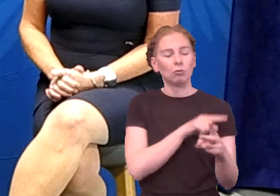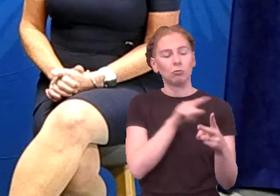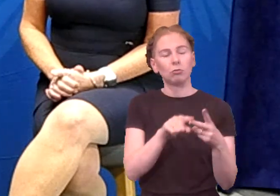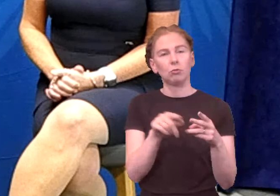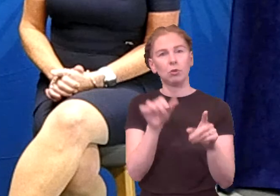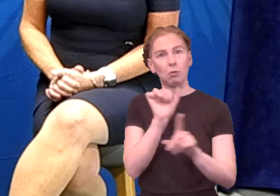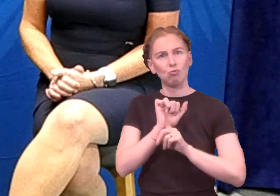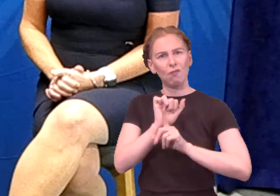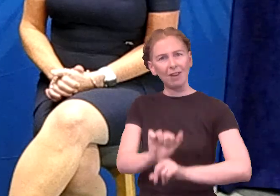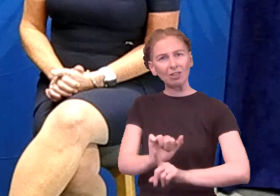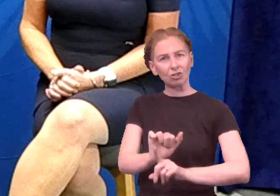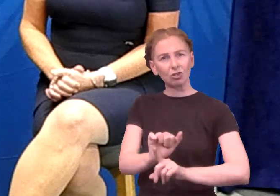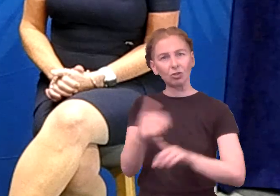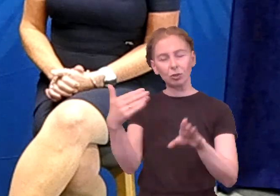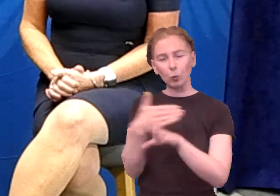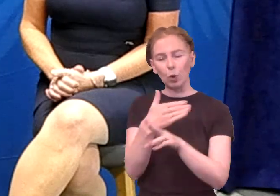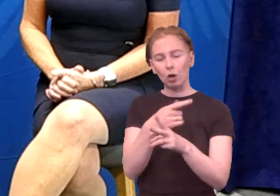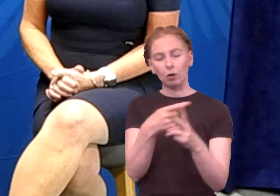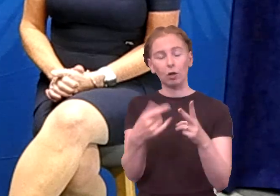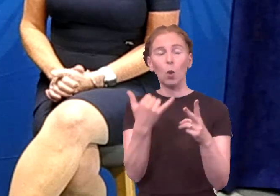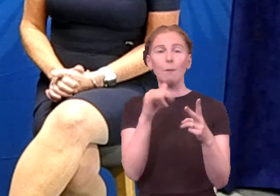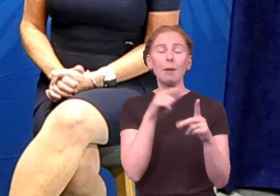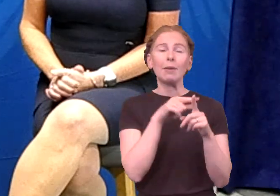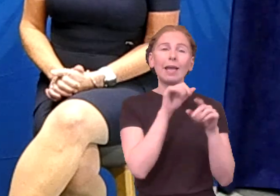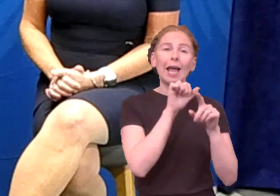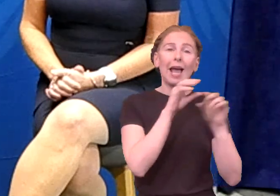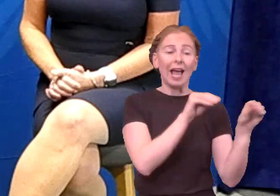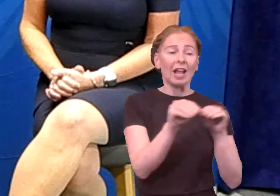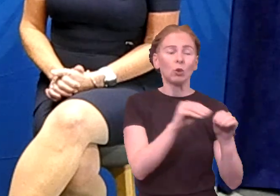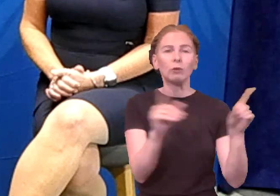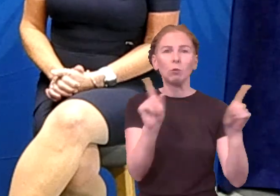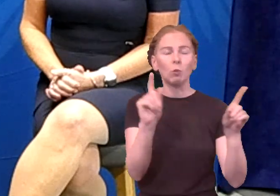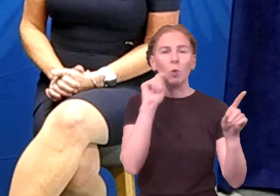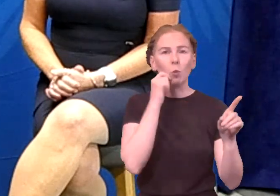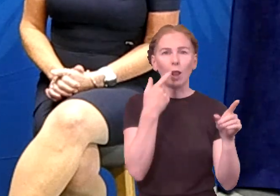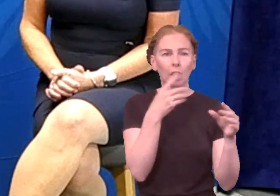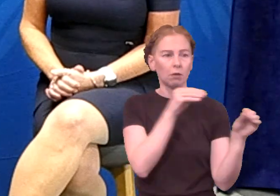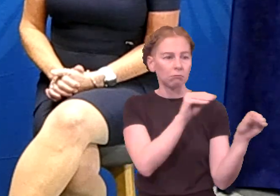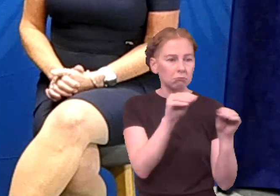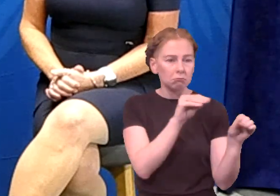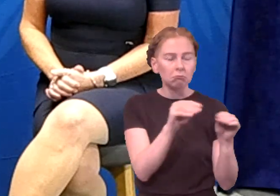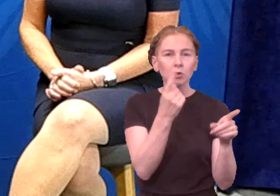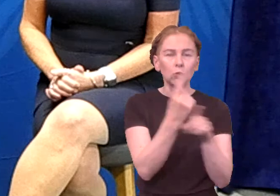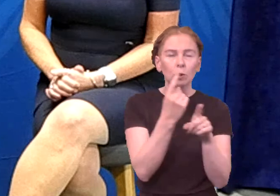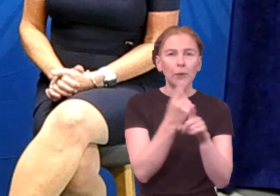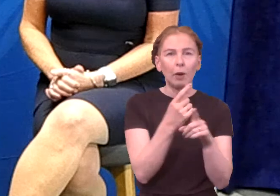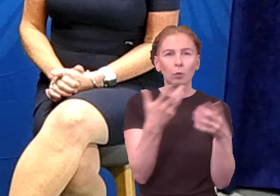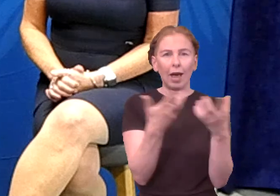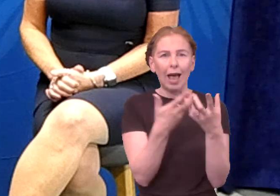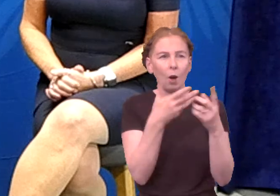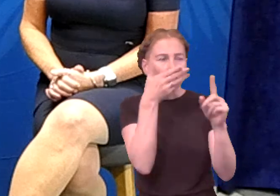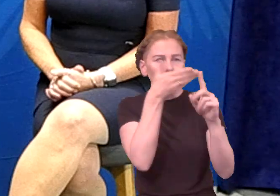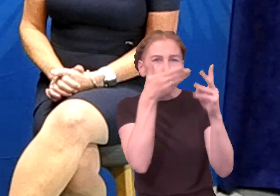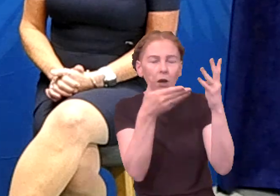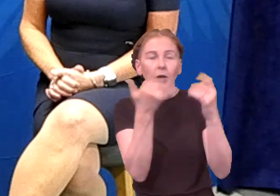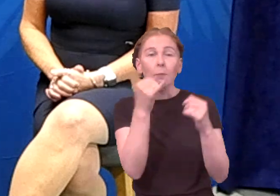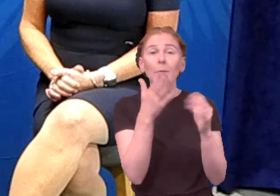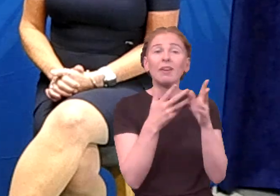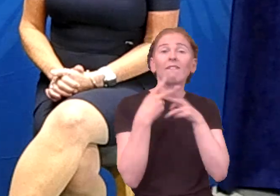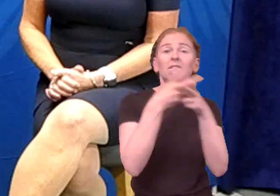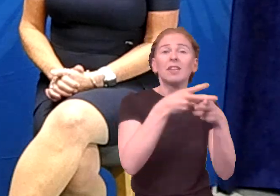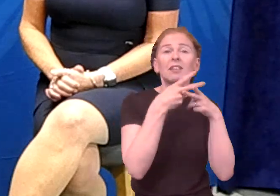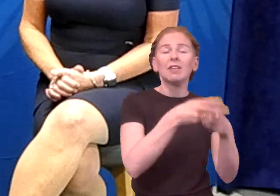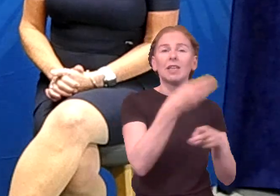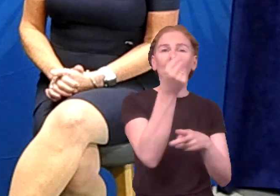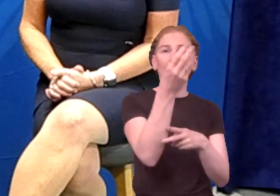we'll do lots of education around the signs to look out for. So whether that be going to taxi companies, fast food outlets,